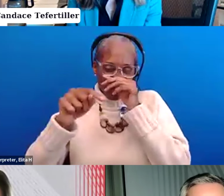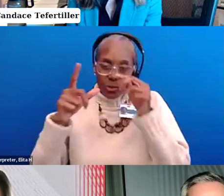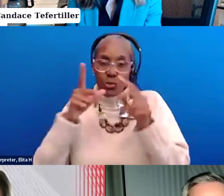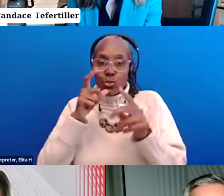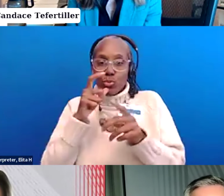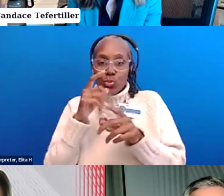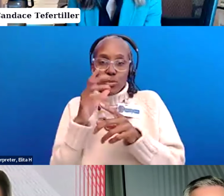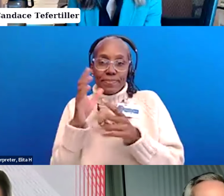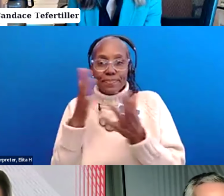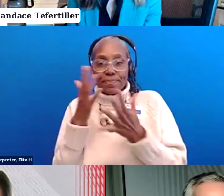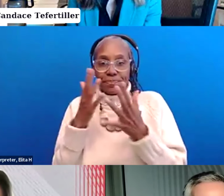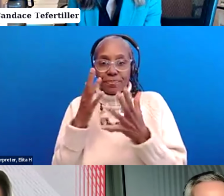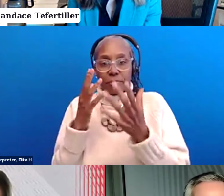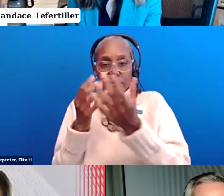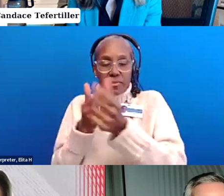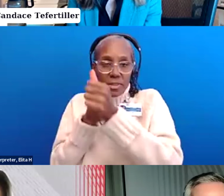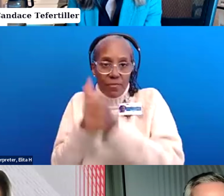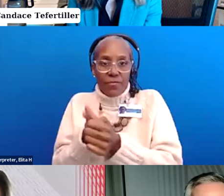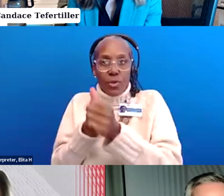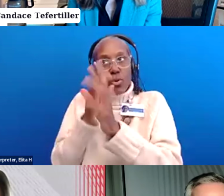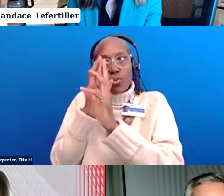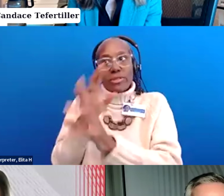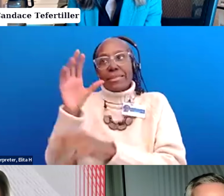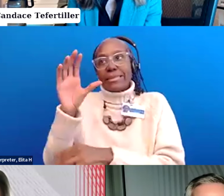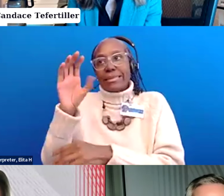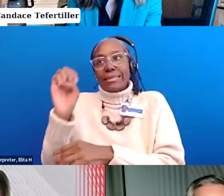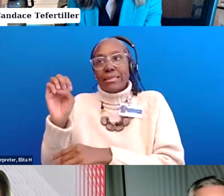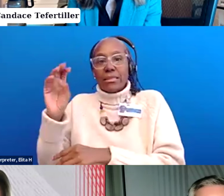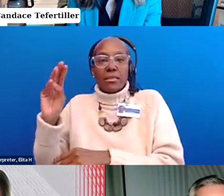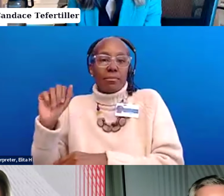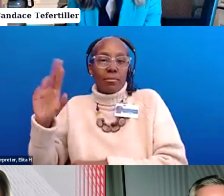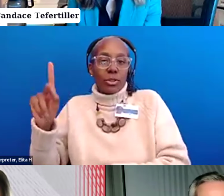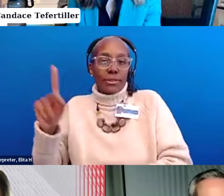also adhere to or respect CE mark.